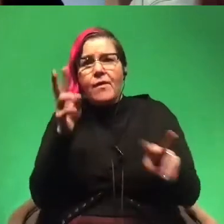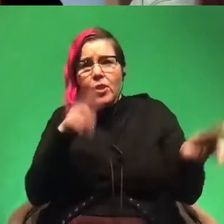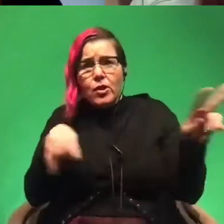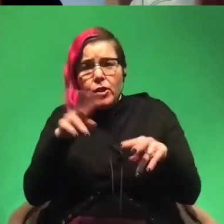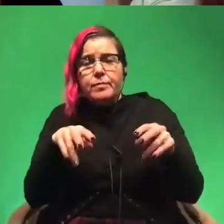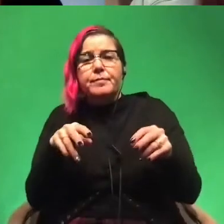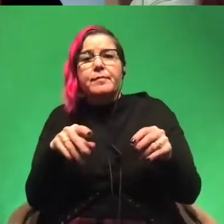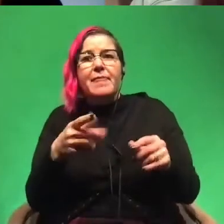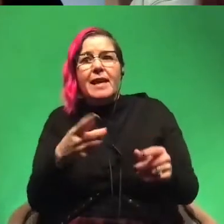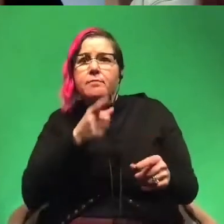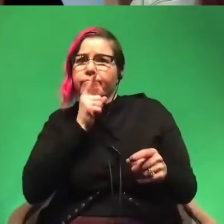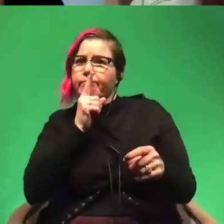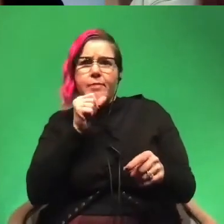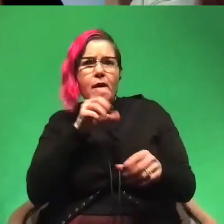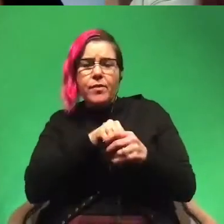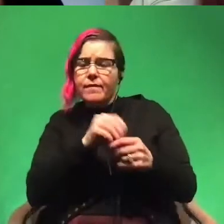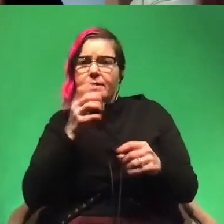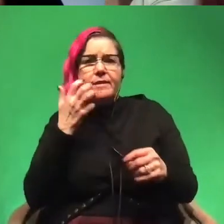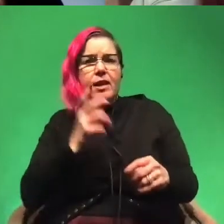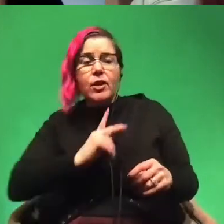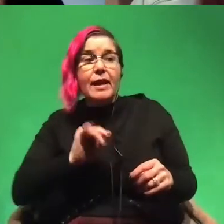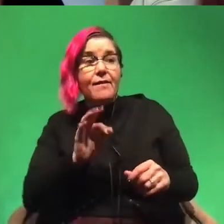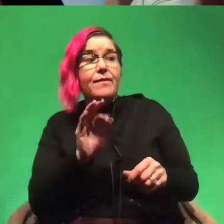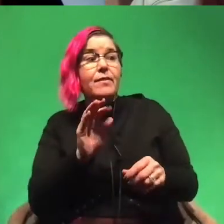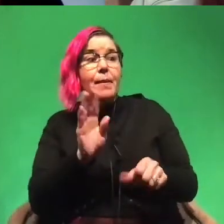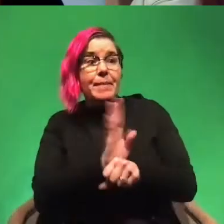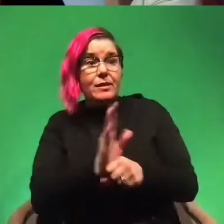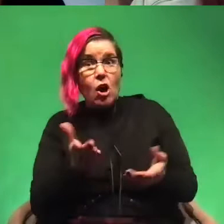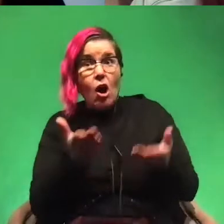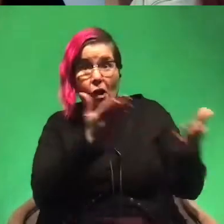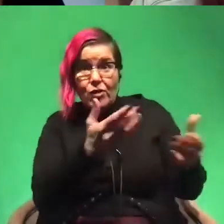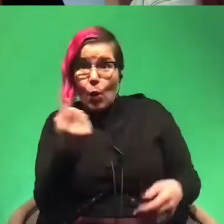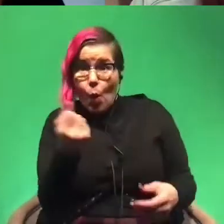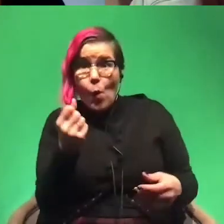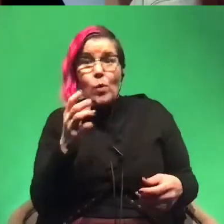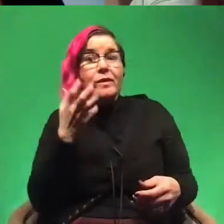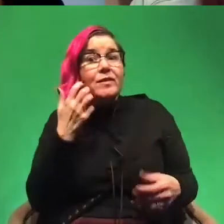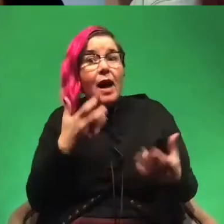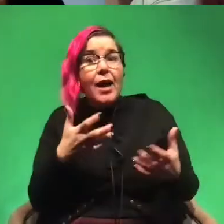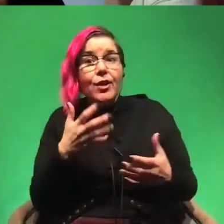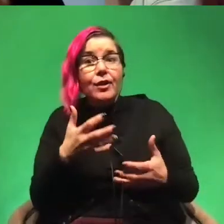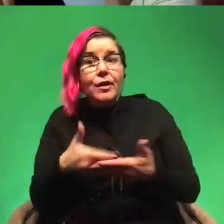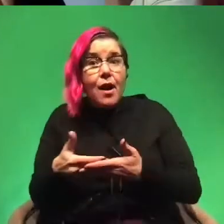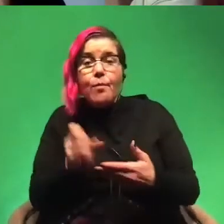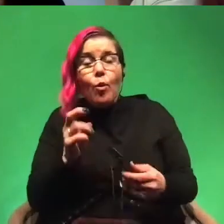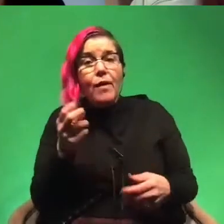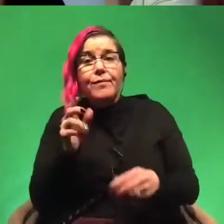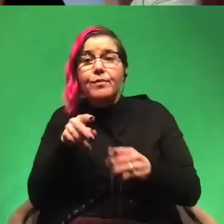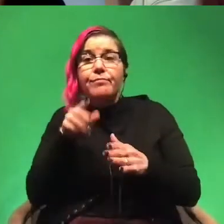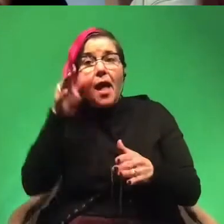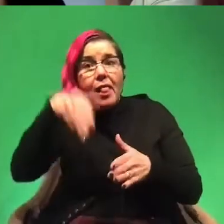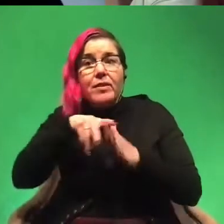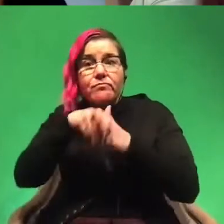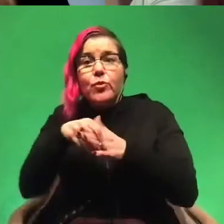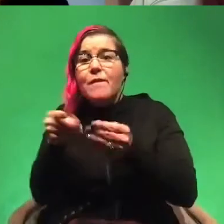not discussed in Tiger King. And that is, if a facility offers to let you hold a tiger cub or to ride an elephant or to feed an animal for